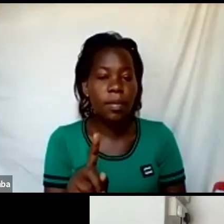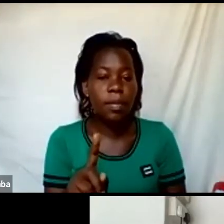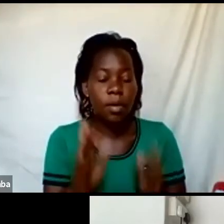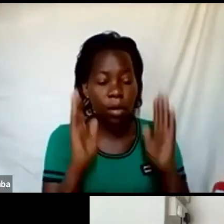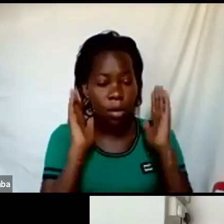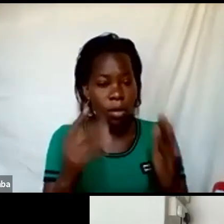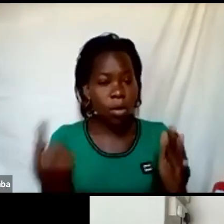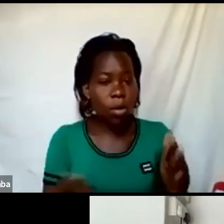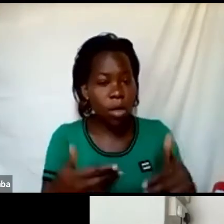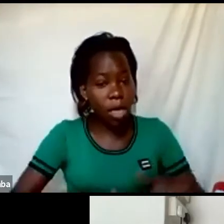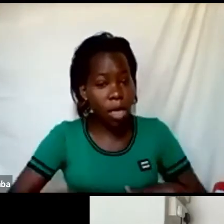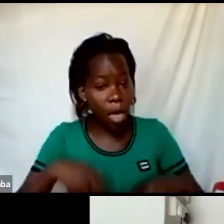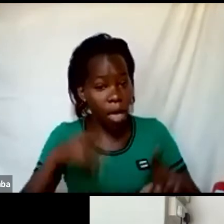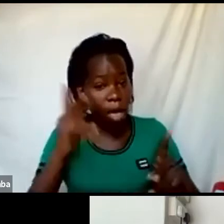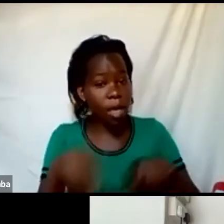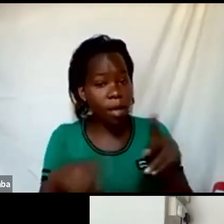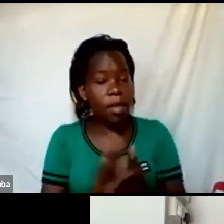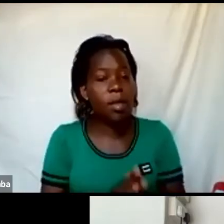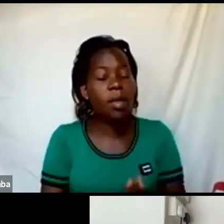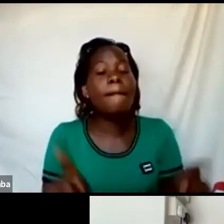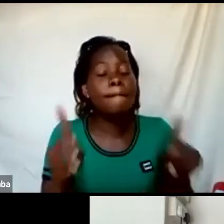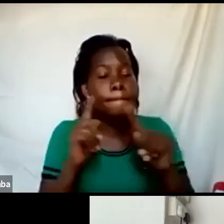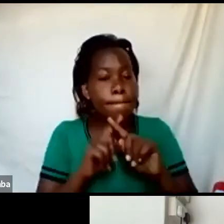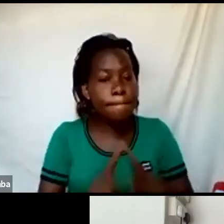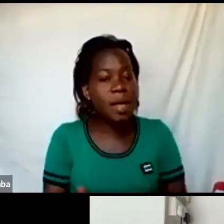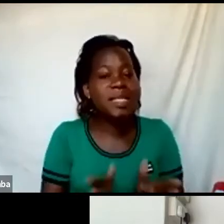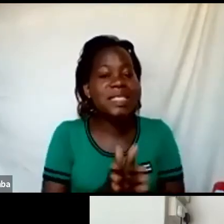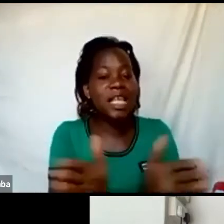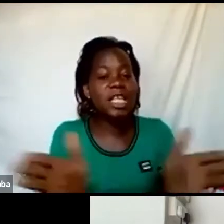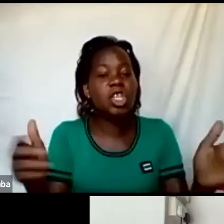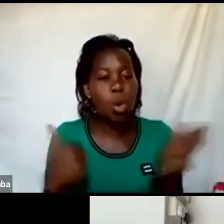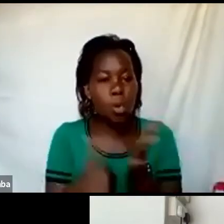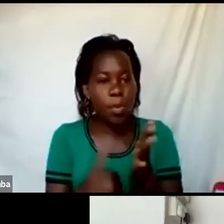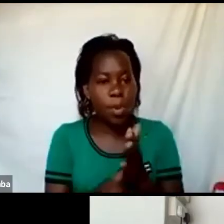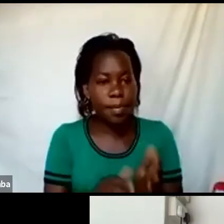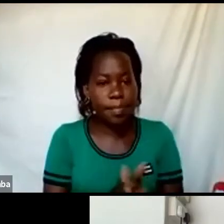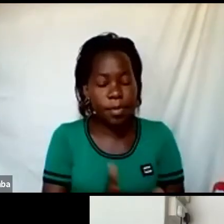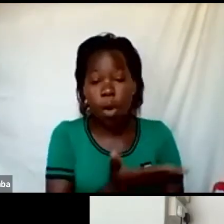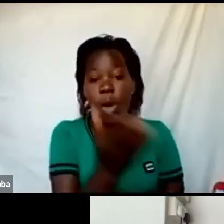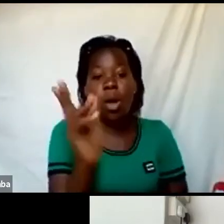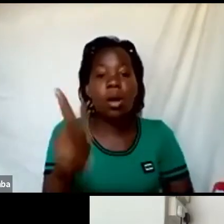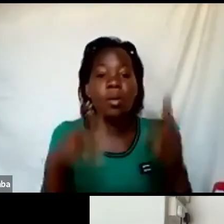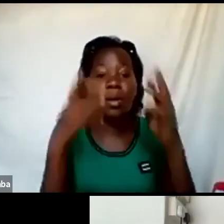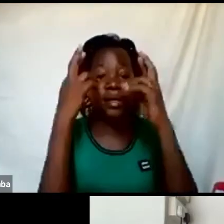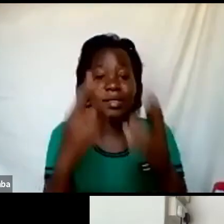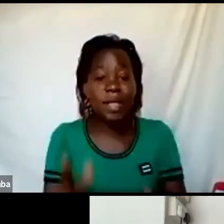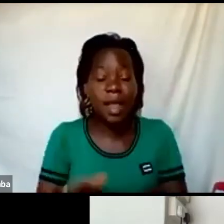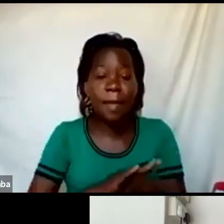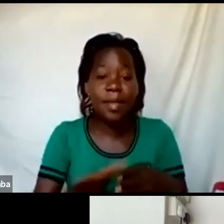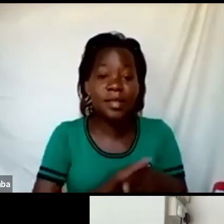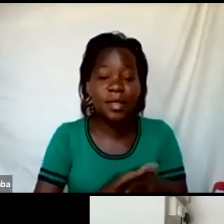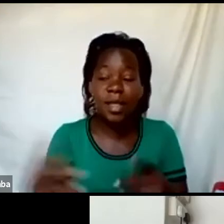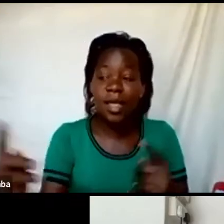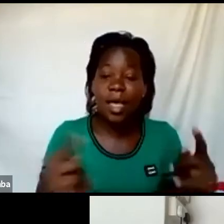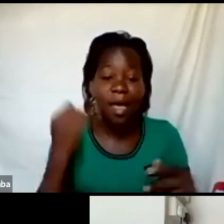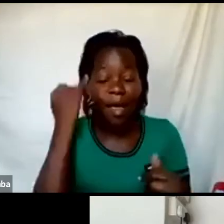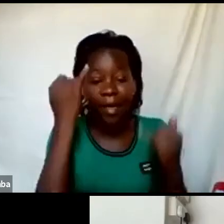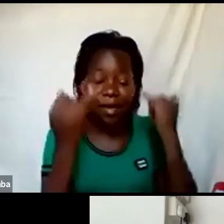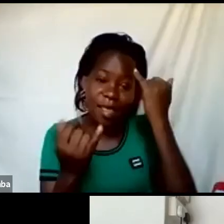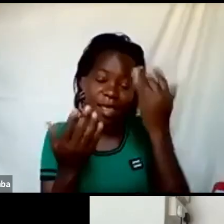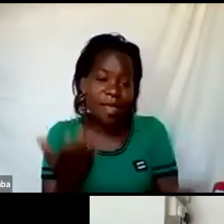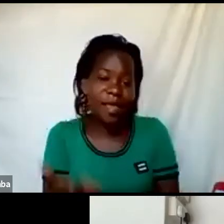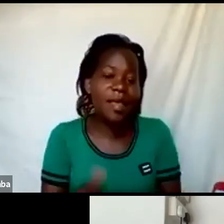out go through. It is actually a general problem where everyone starting out a business, coming up with an idea. The next